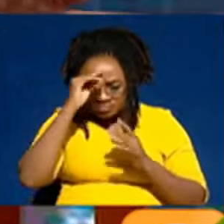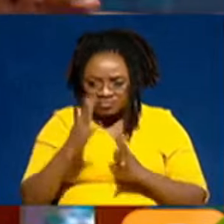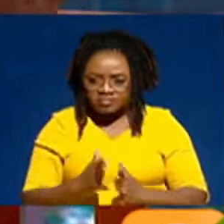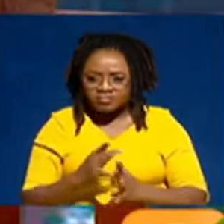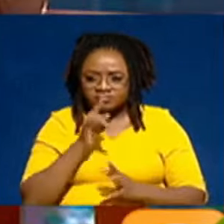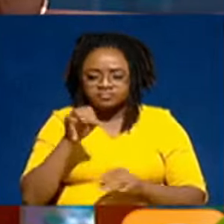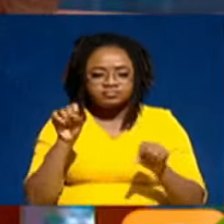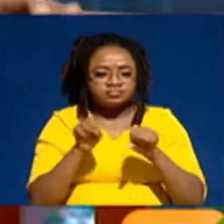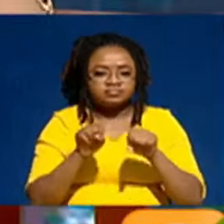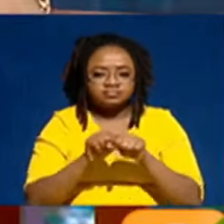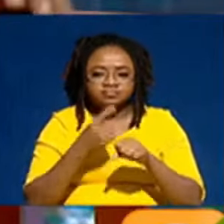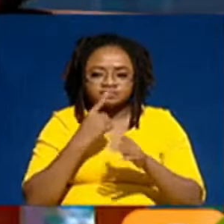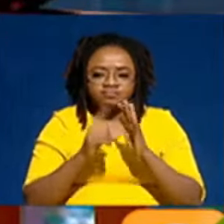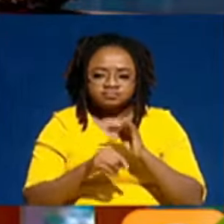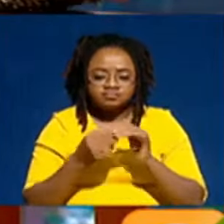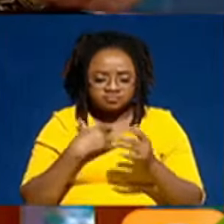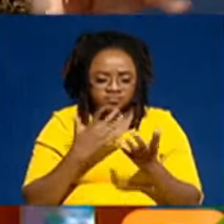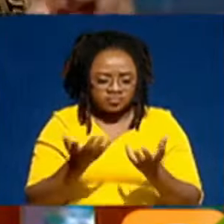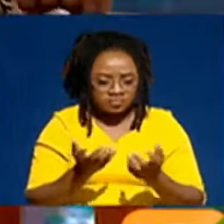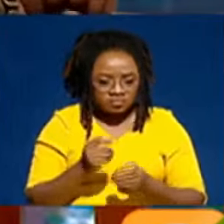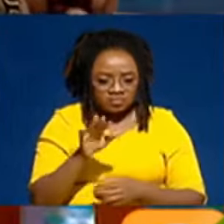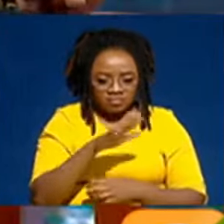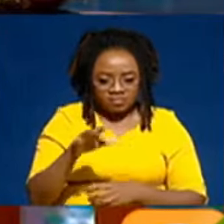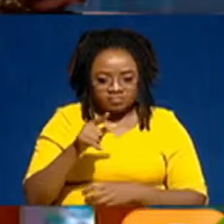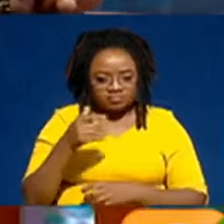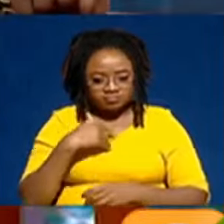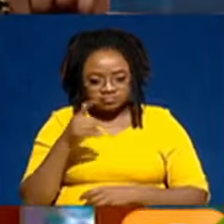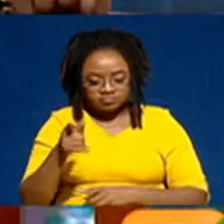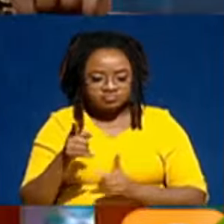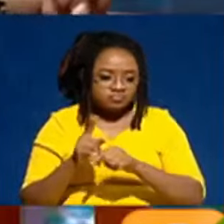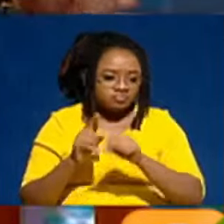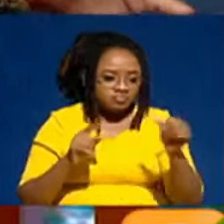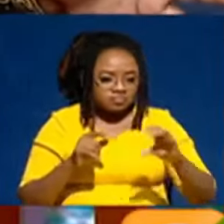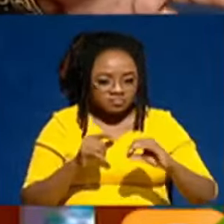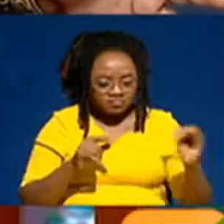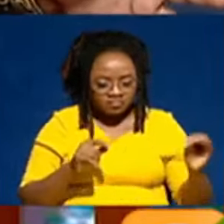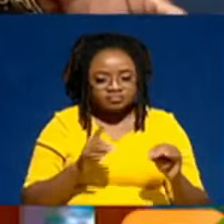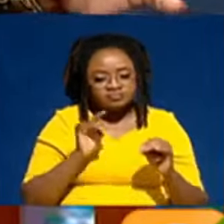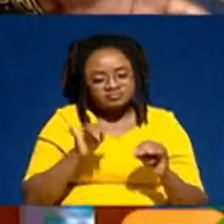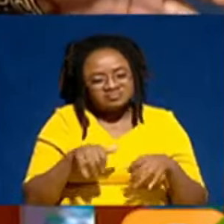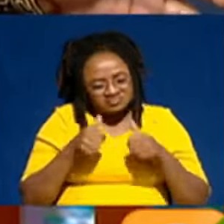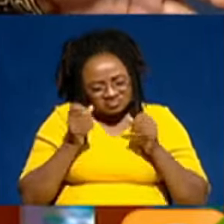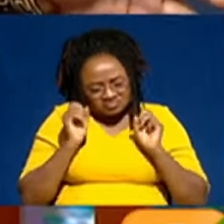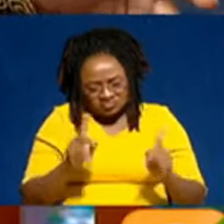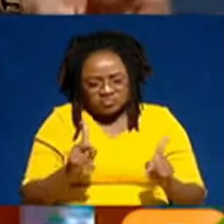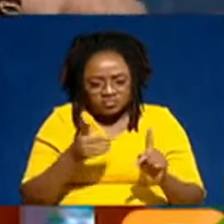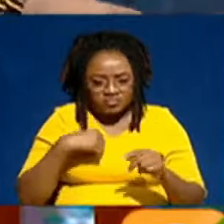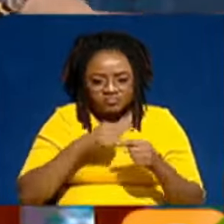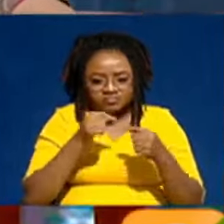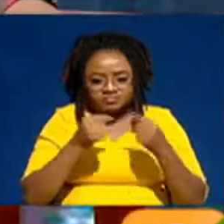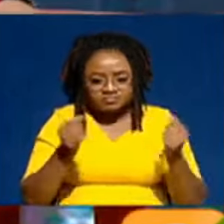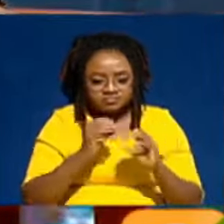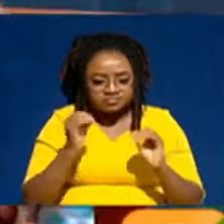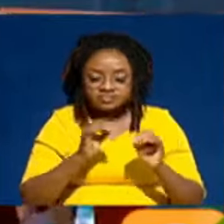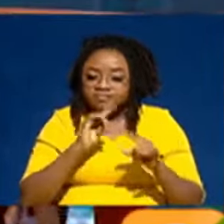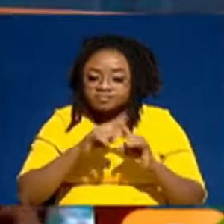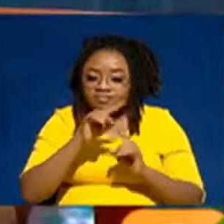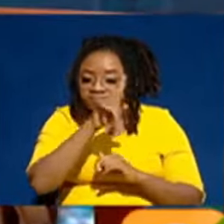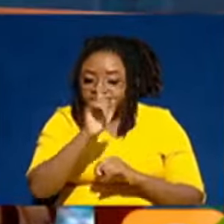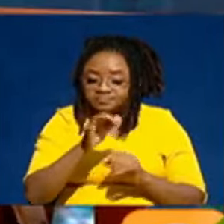talked about having a skyscraper in certain areas up to 75 floors, which is okay. We are not objecting. Can we sustain that?